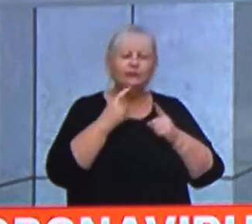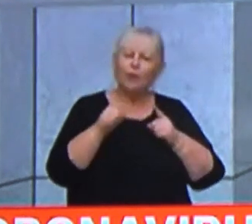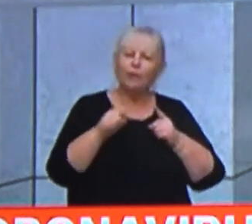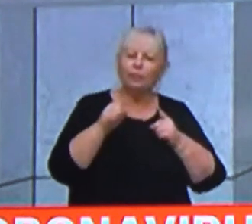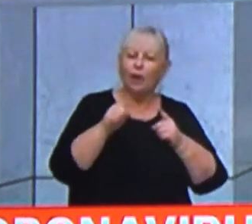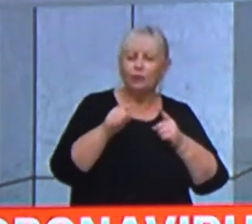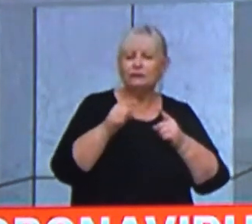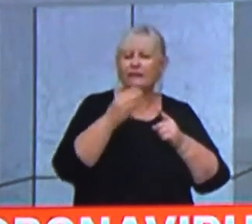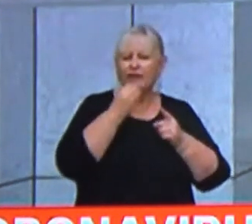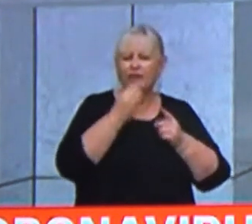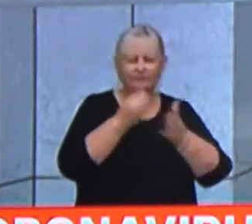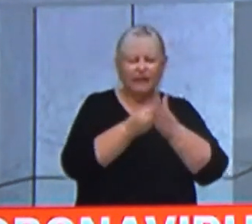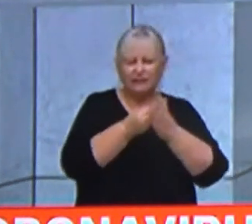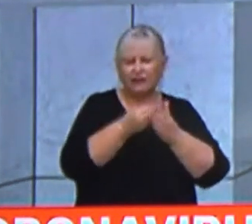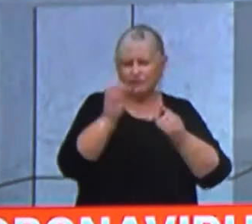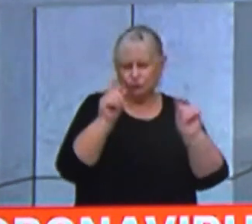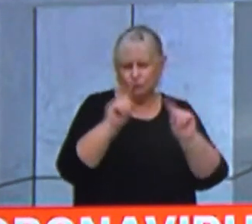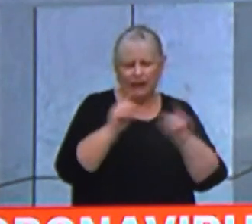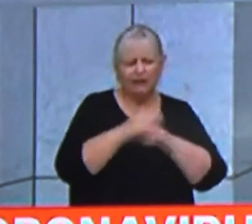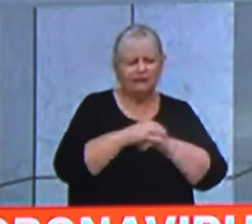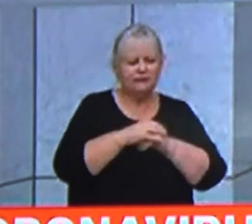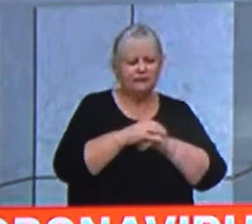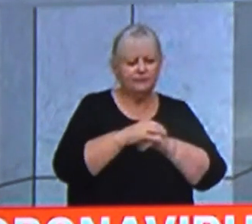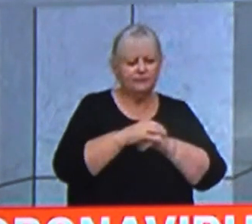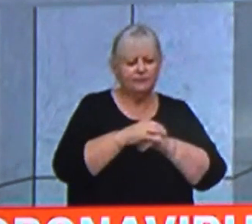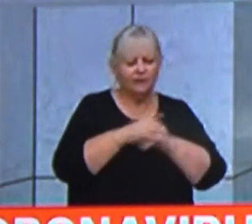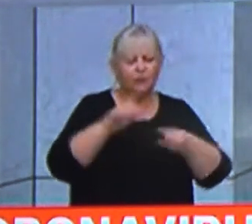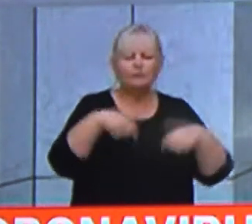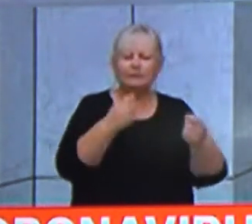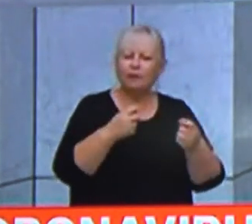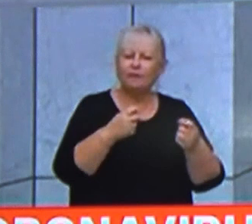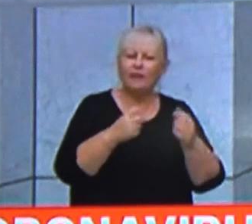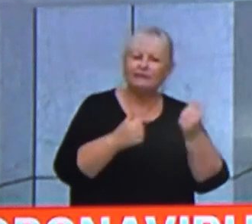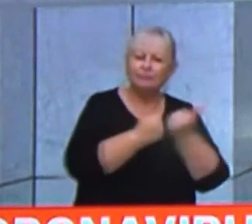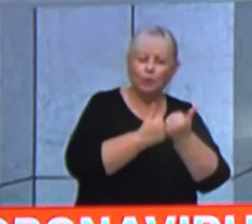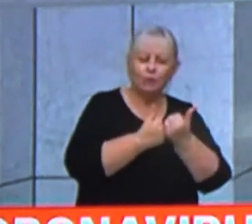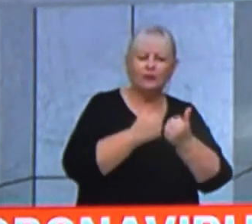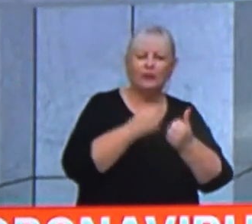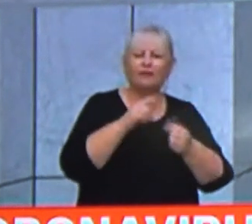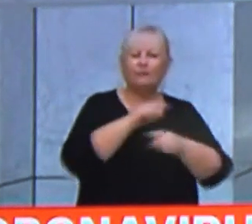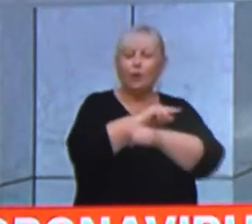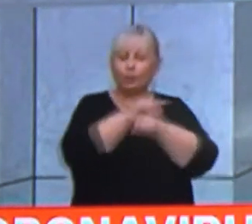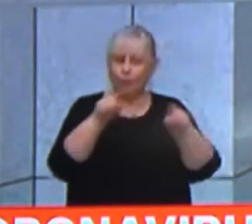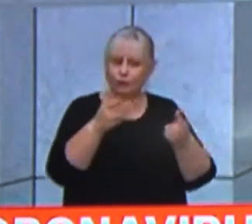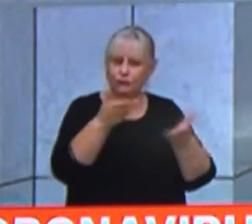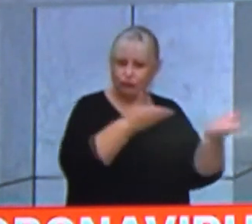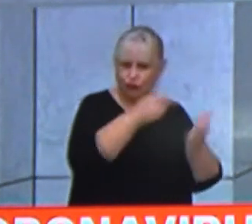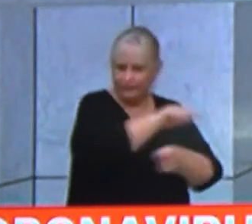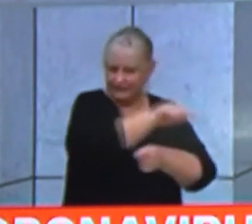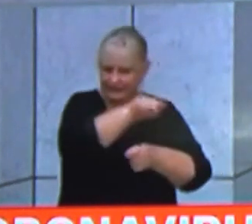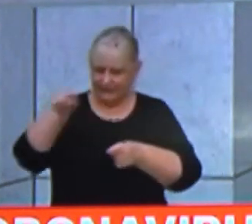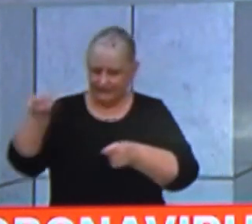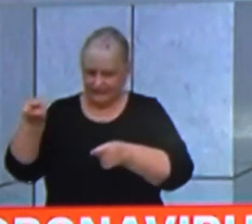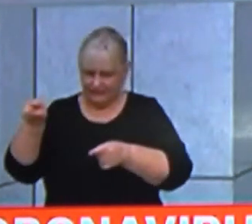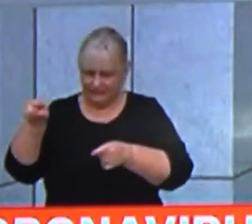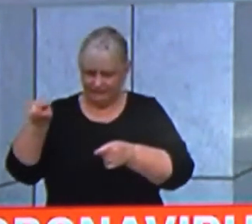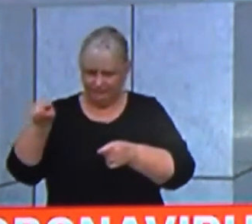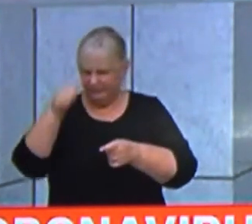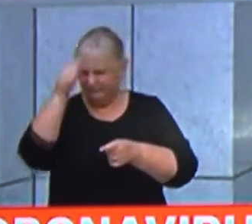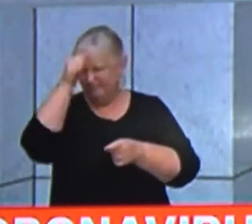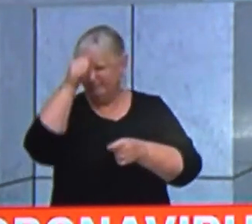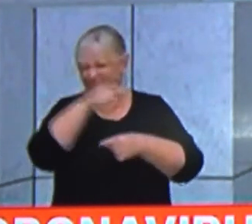we're providing a doubling of the practice incentive payments for those general practices that continue